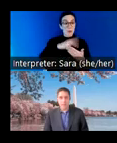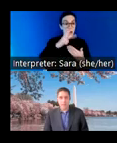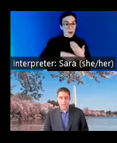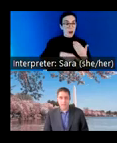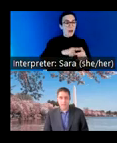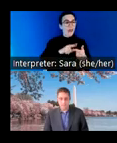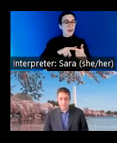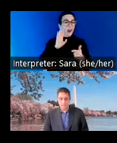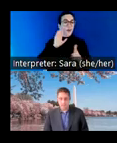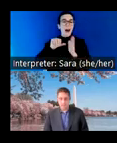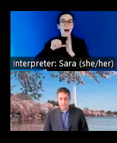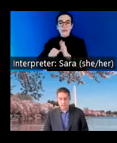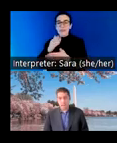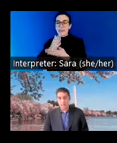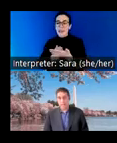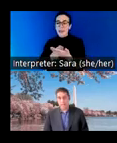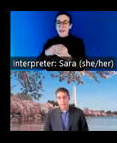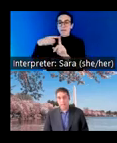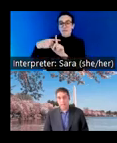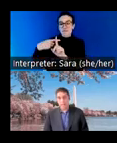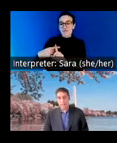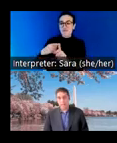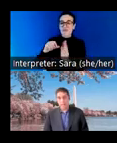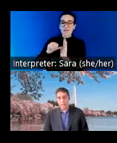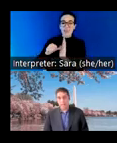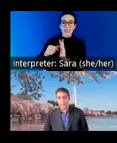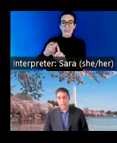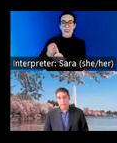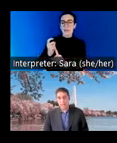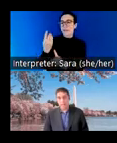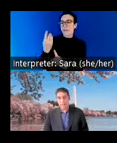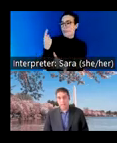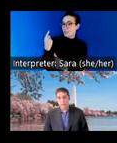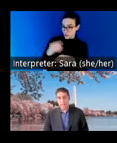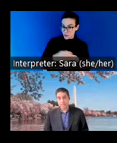from the past year. Next slide, please.